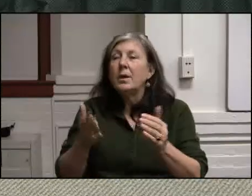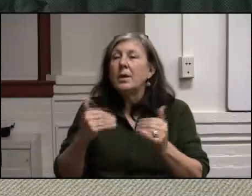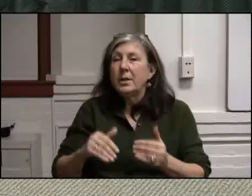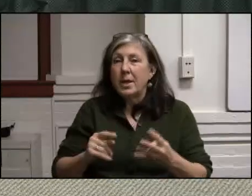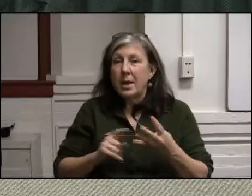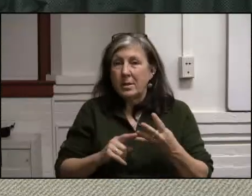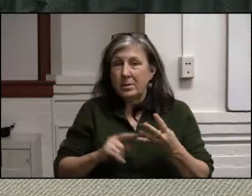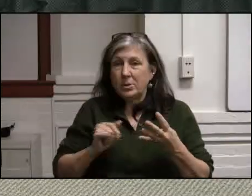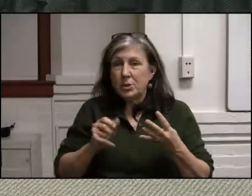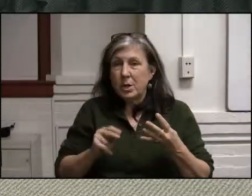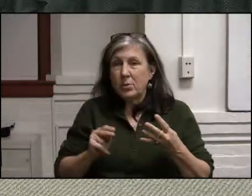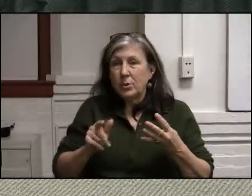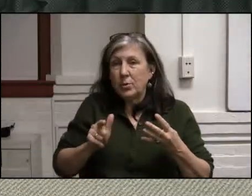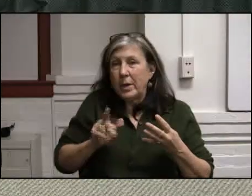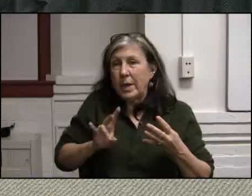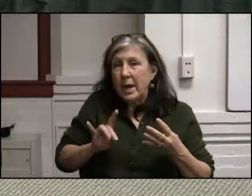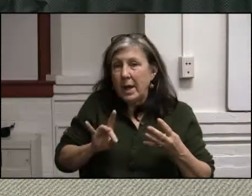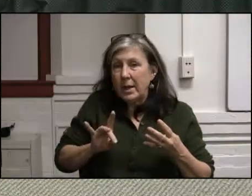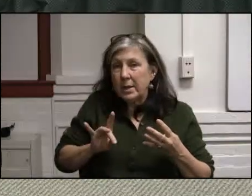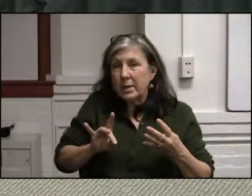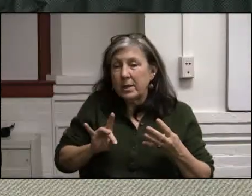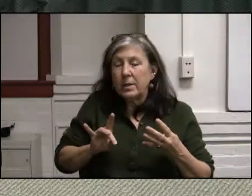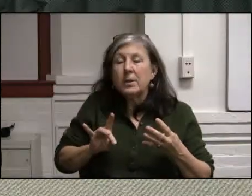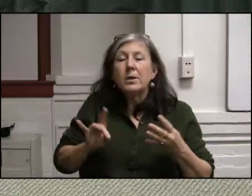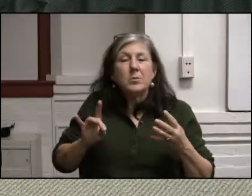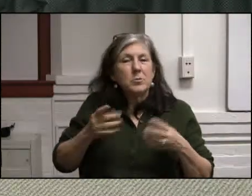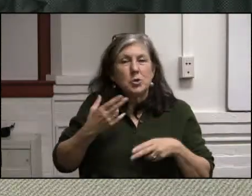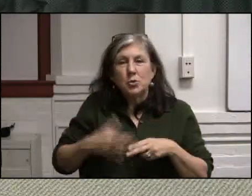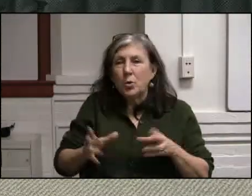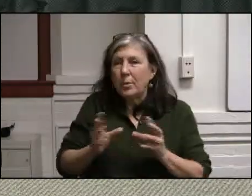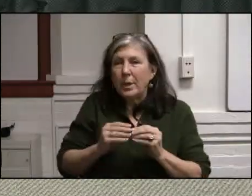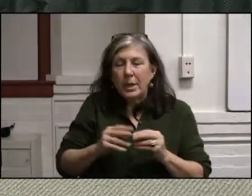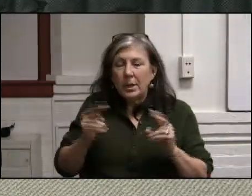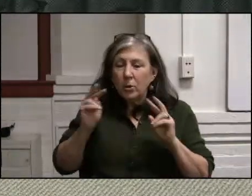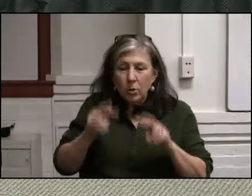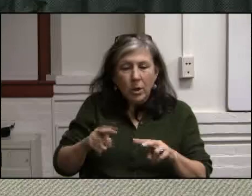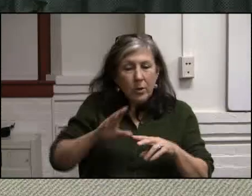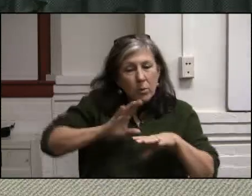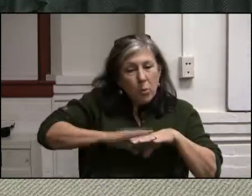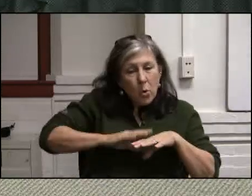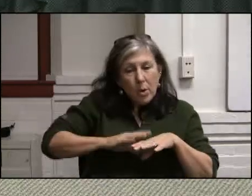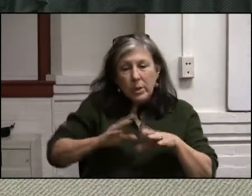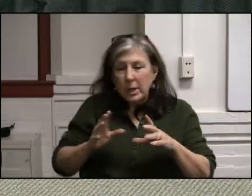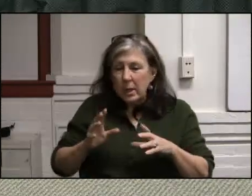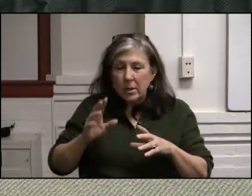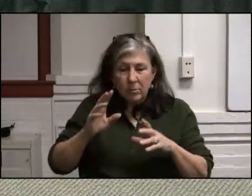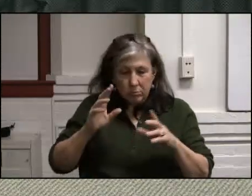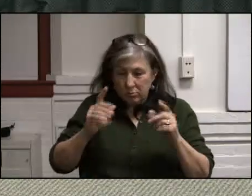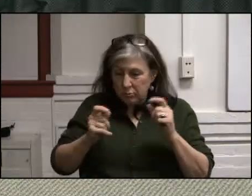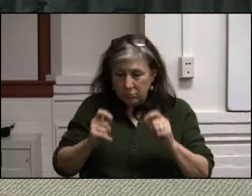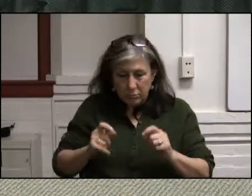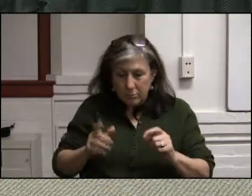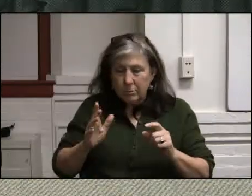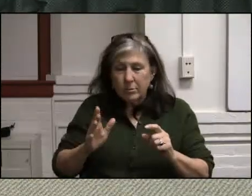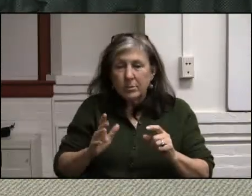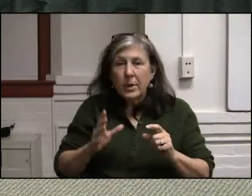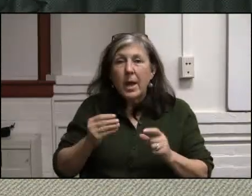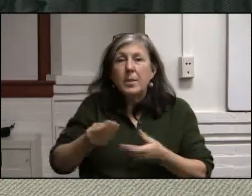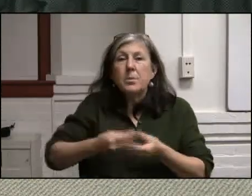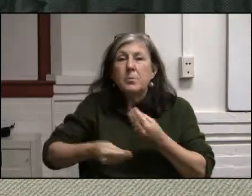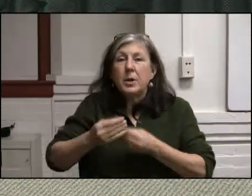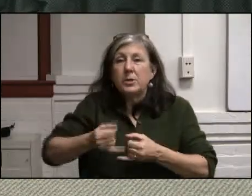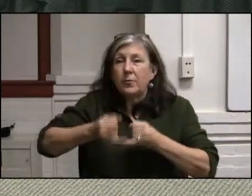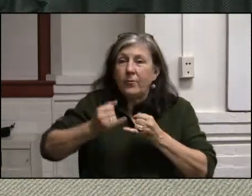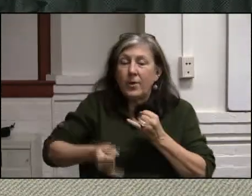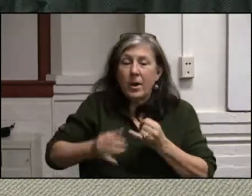together, you look at the warning as it may have been revised based on your direction from the week before, and the budget in what is hopefully its final